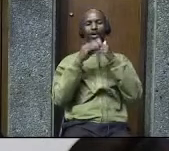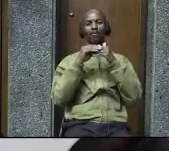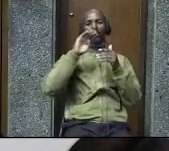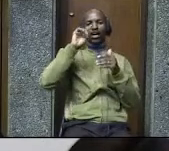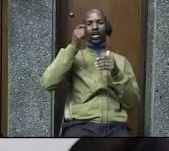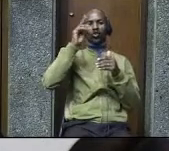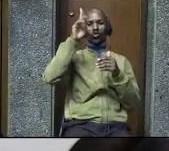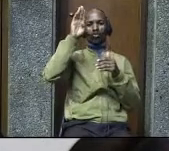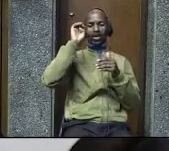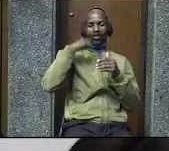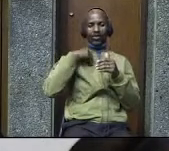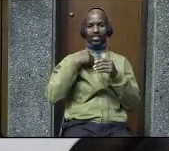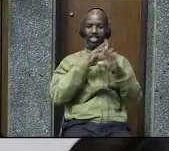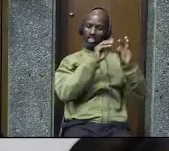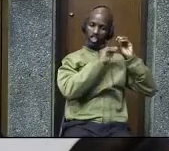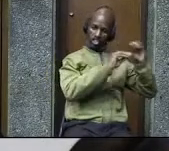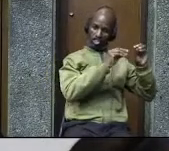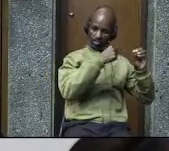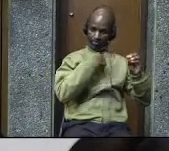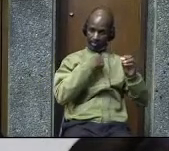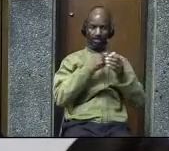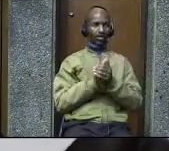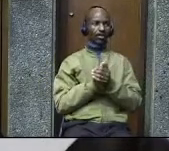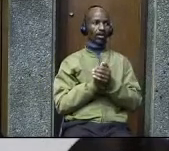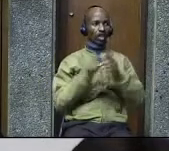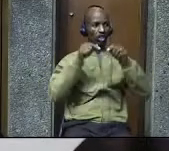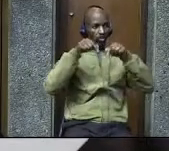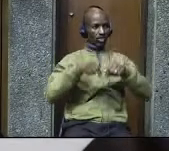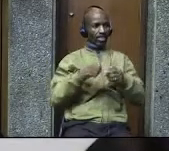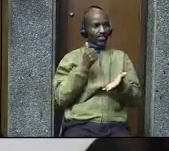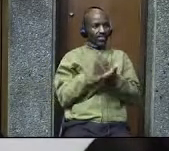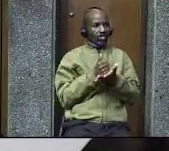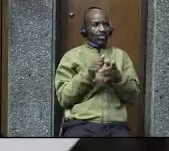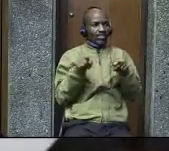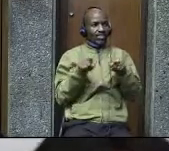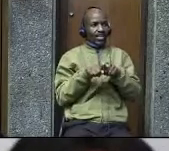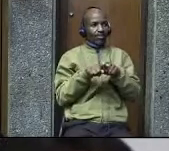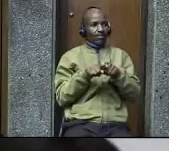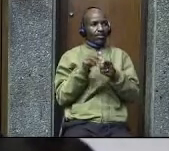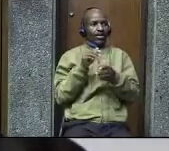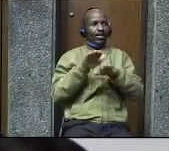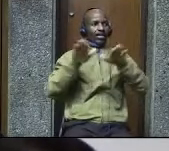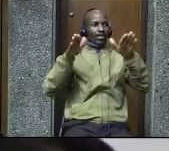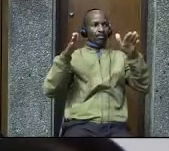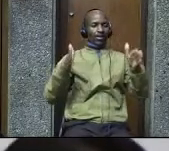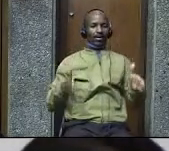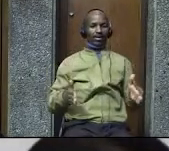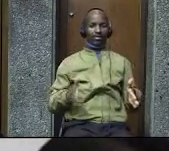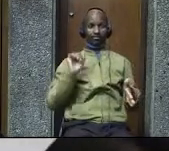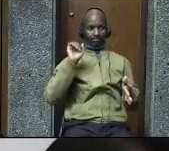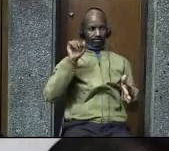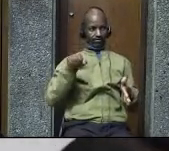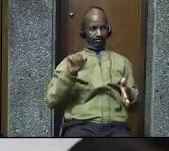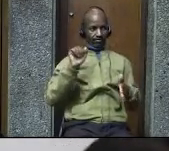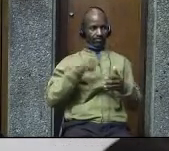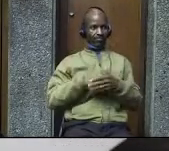was my teacher, Member Mkheti. Today we're sitting in the same table. Yeah, no.